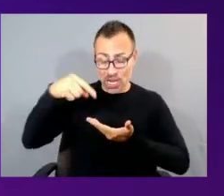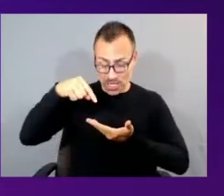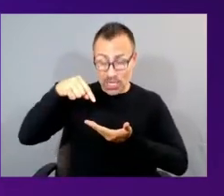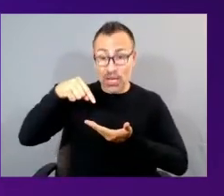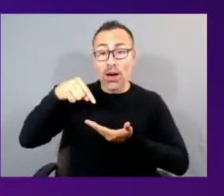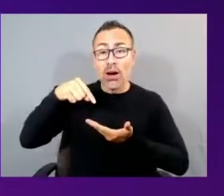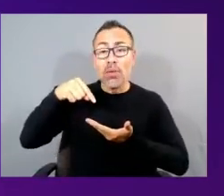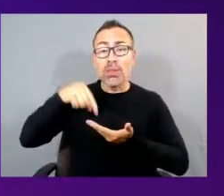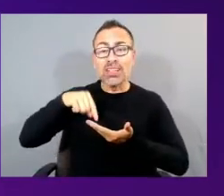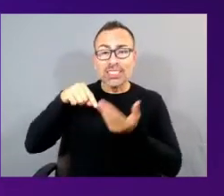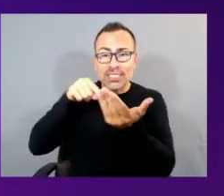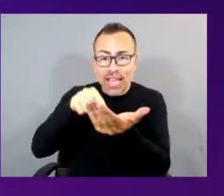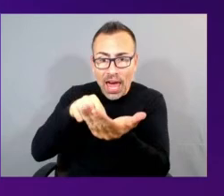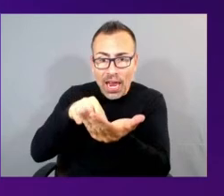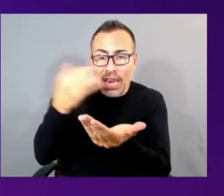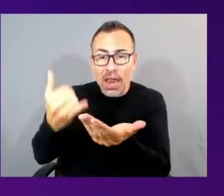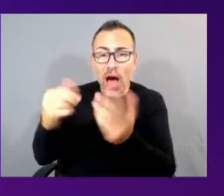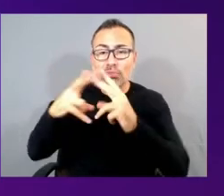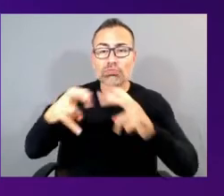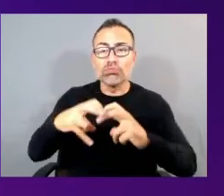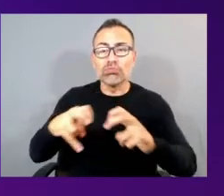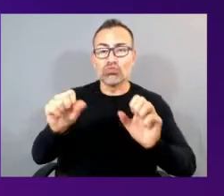captured.